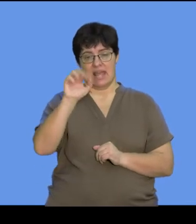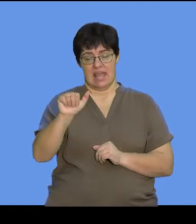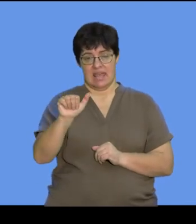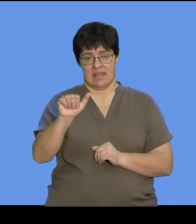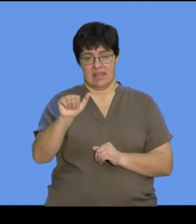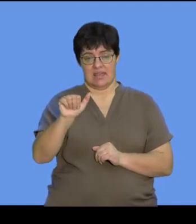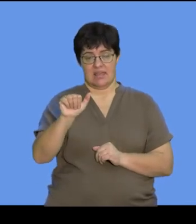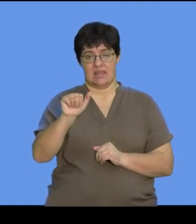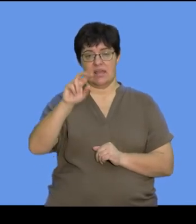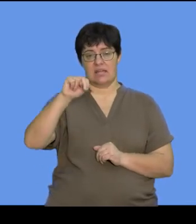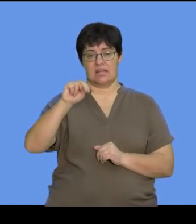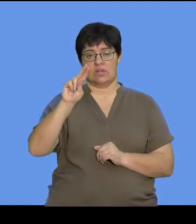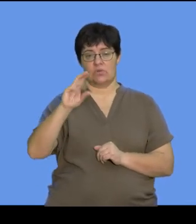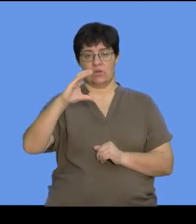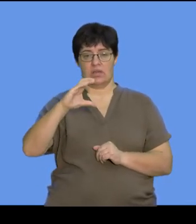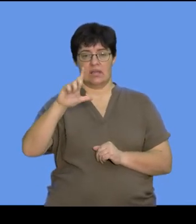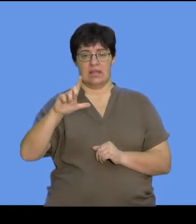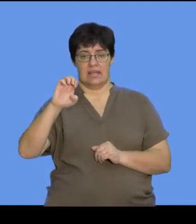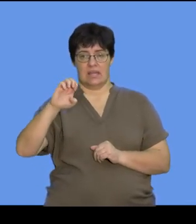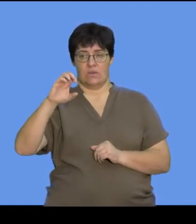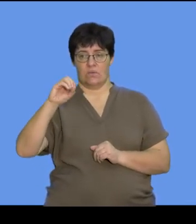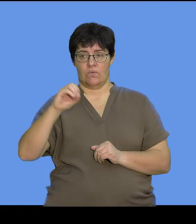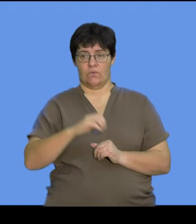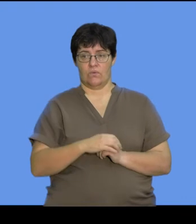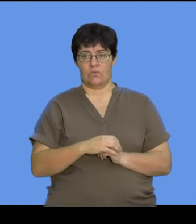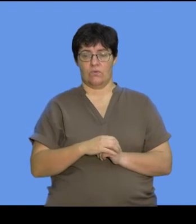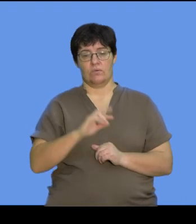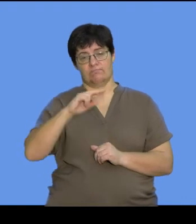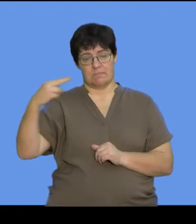DNA nucleotide.